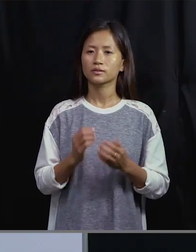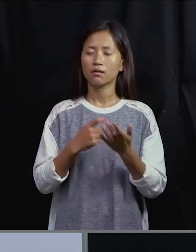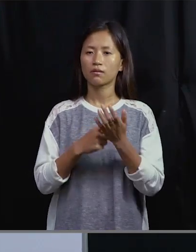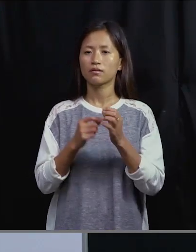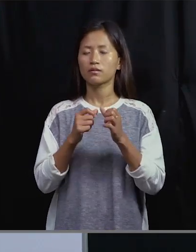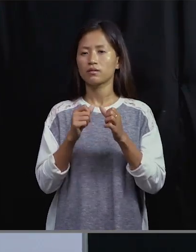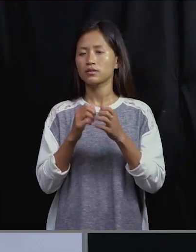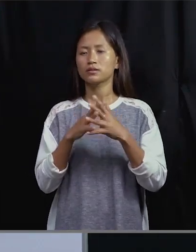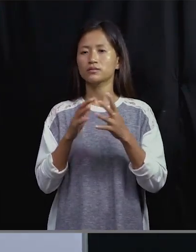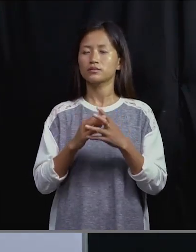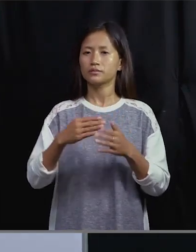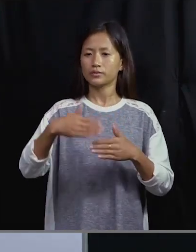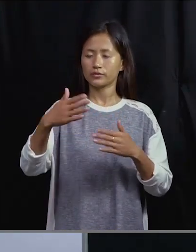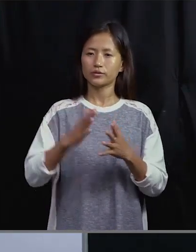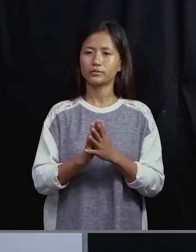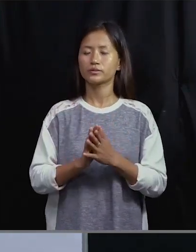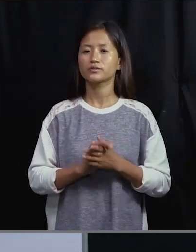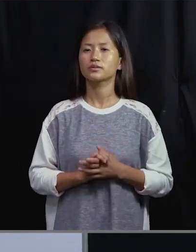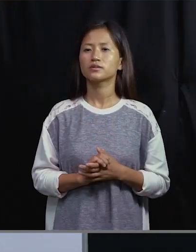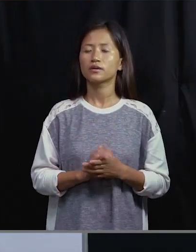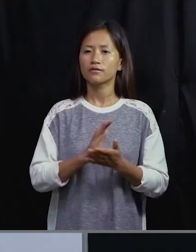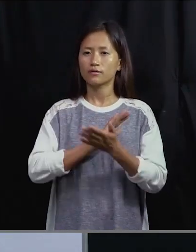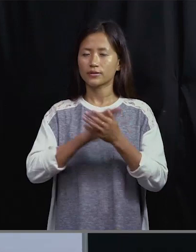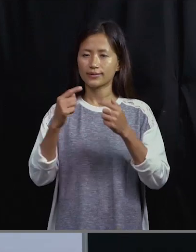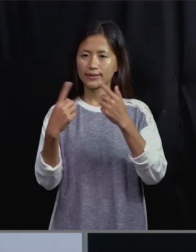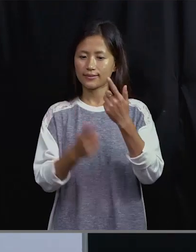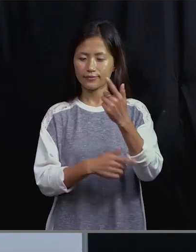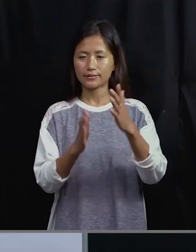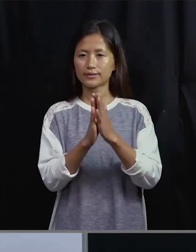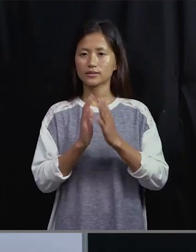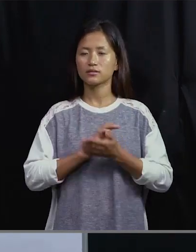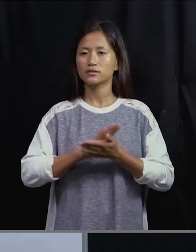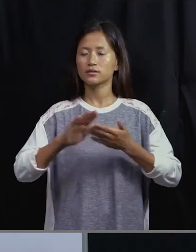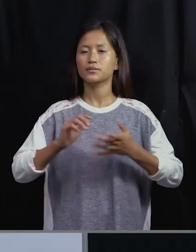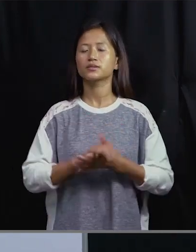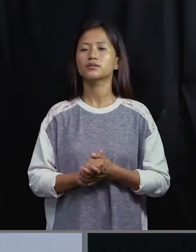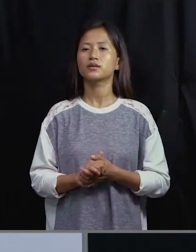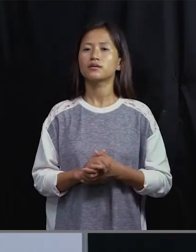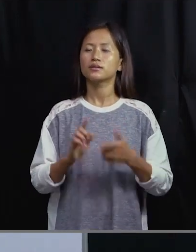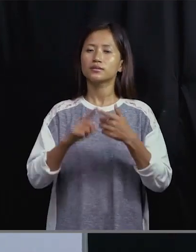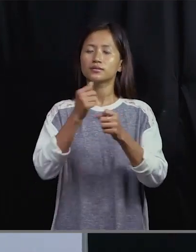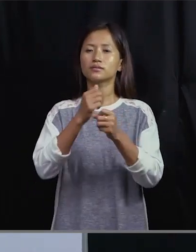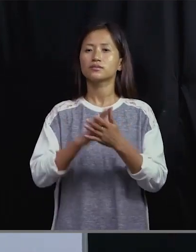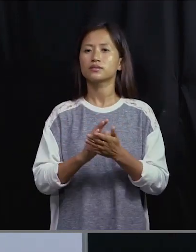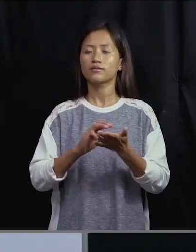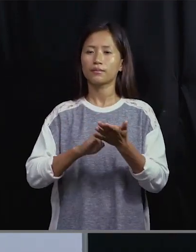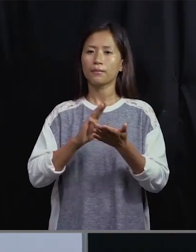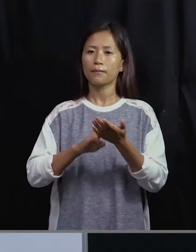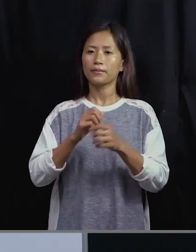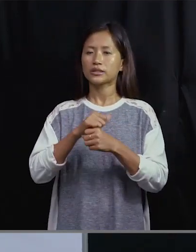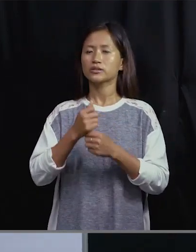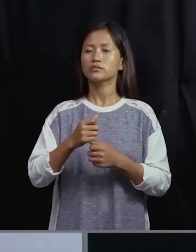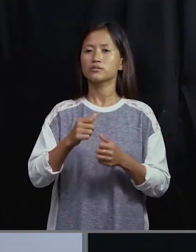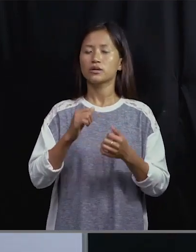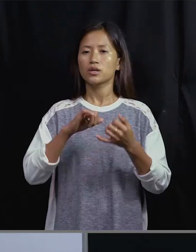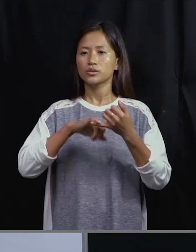materials require further processing in order for final consumption, isn't it? So examples may be like, manufacturing of sugar from